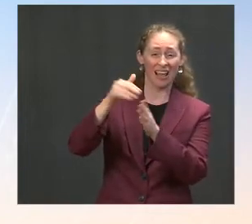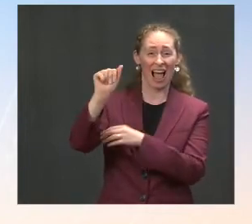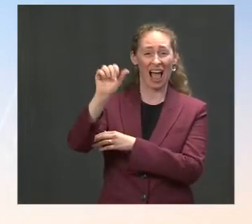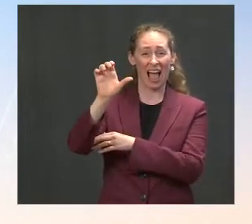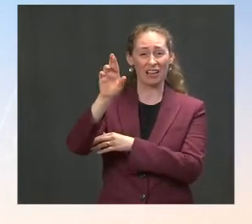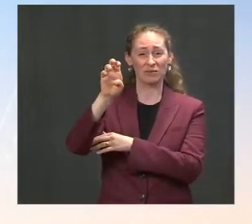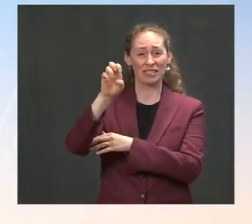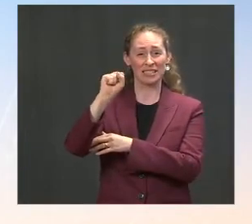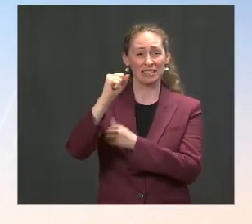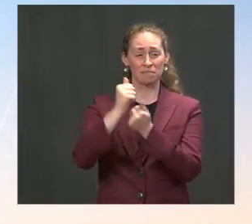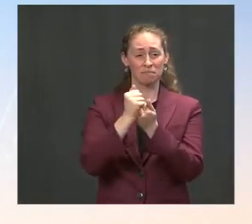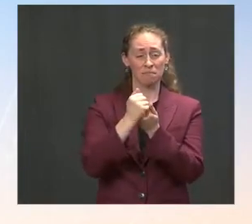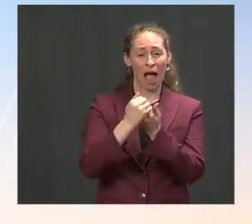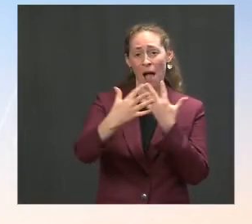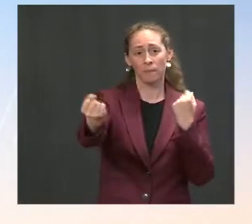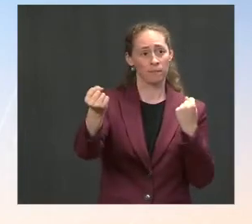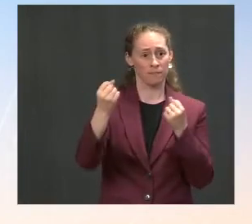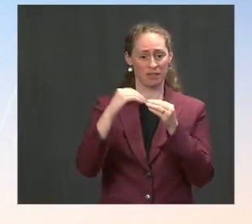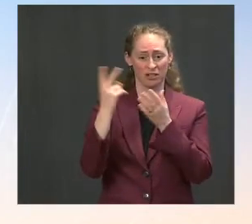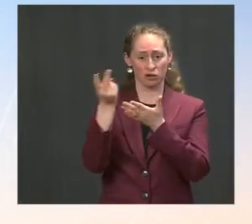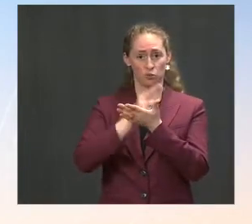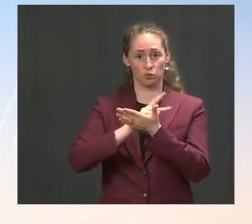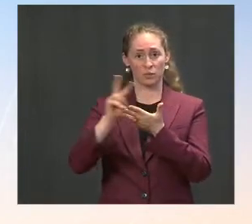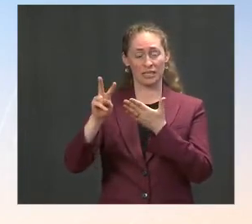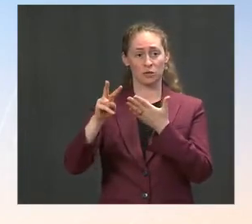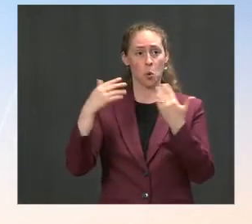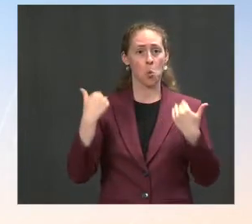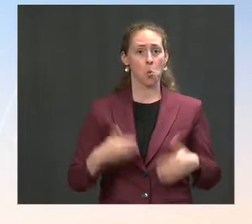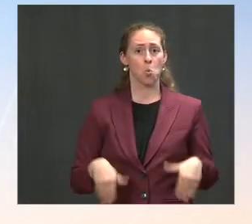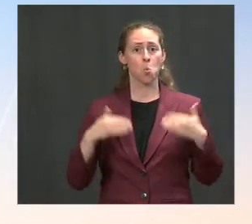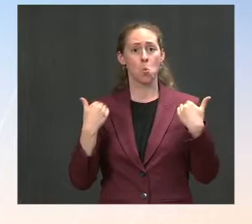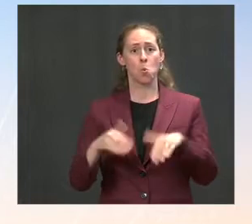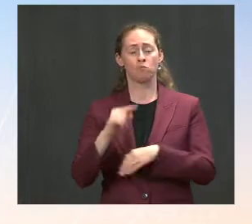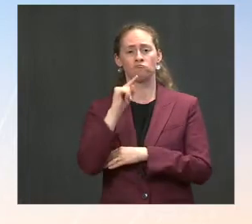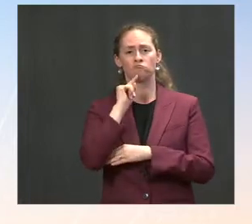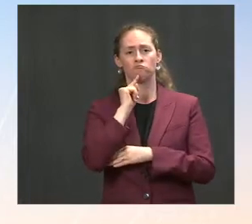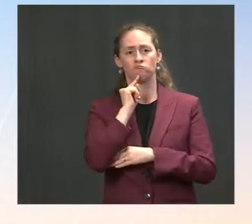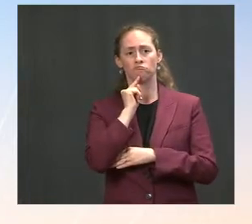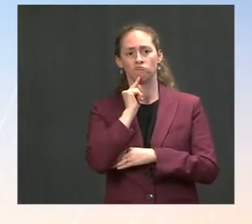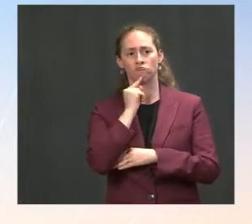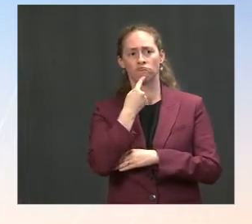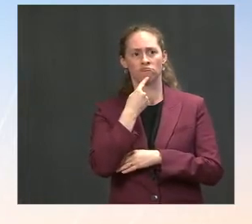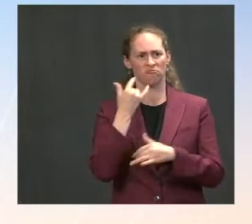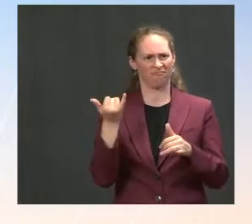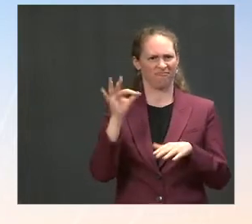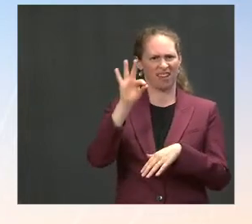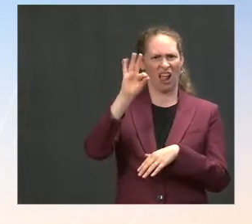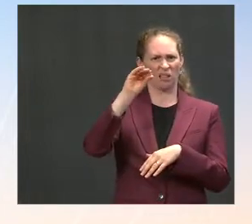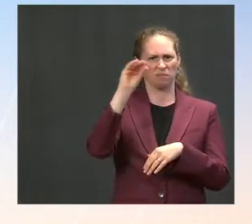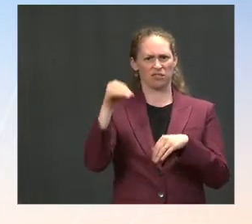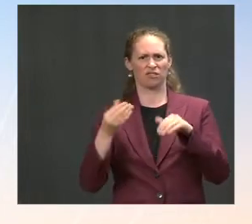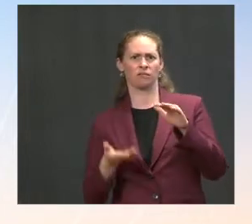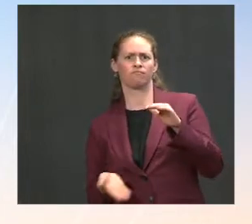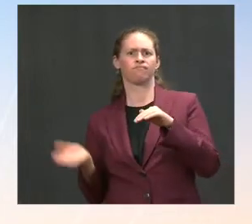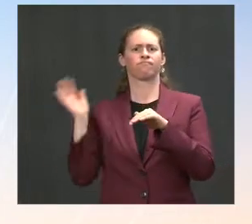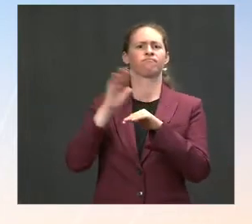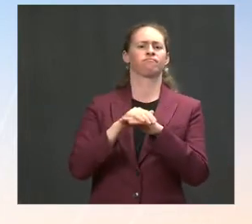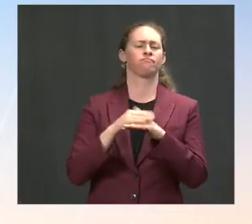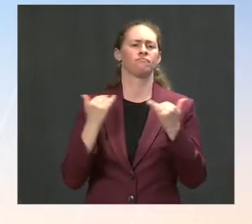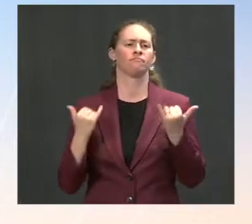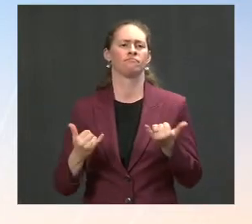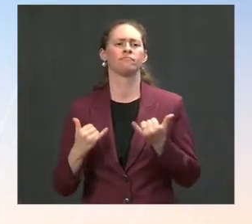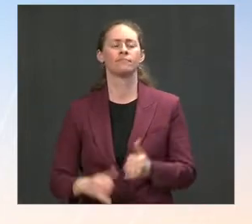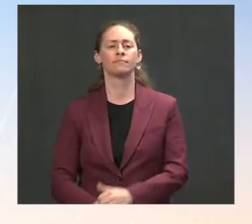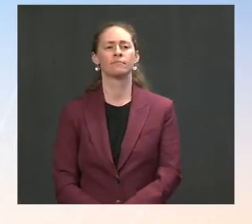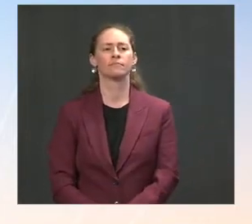large uncontained fires across the United States has increased by nearly 90%. So right now what we're doing, one, the president's very focused